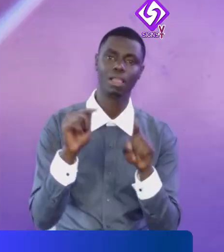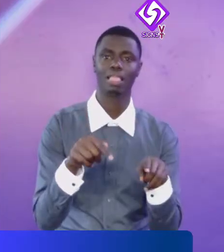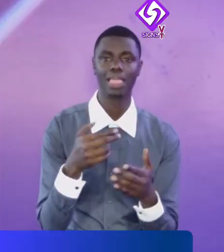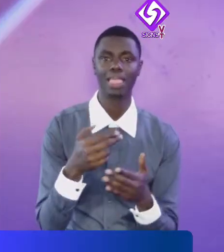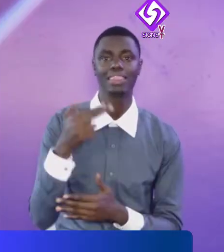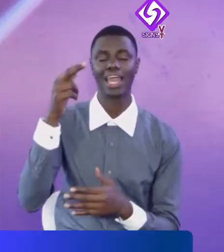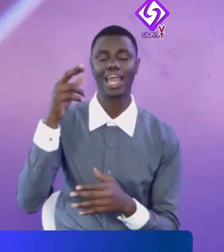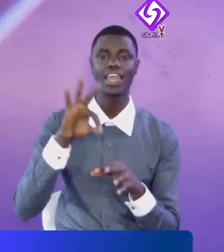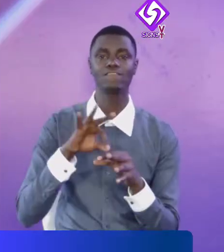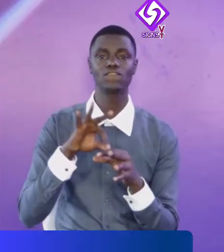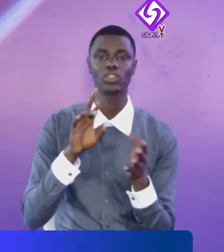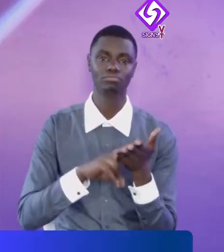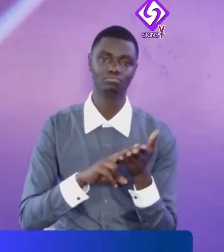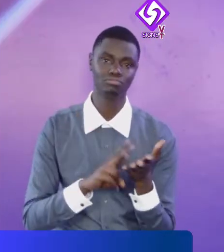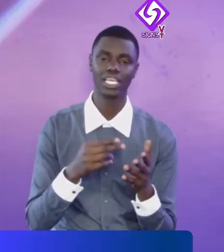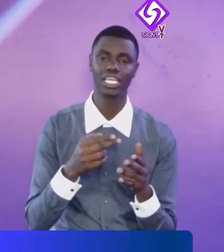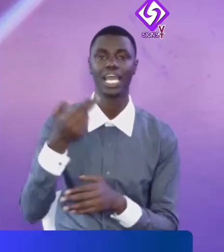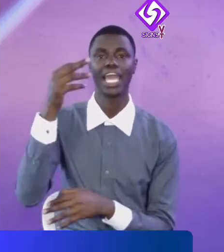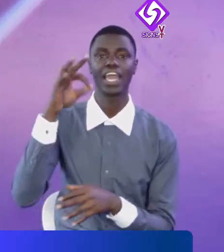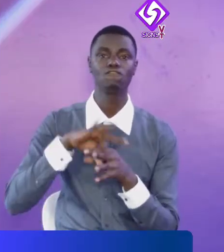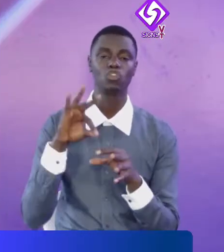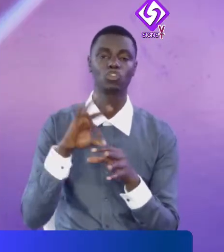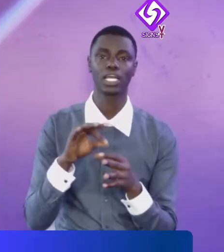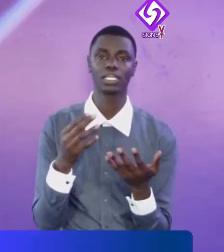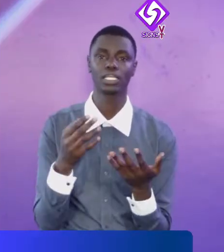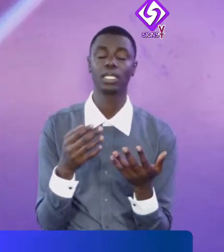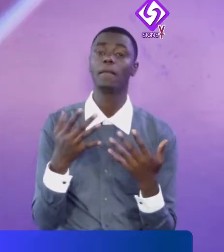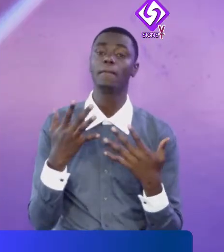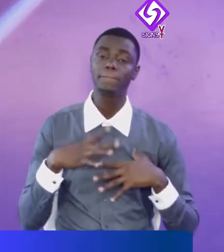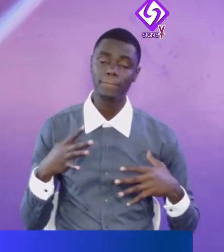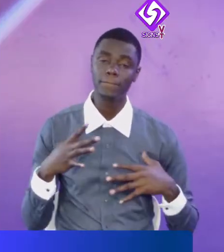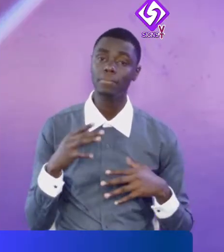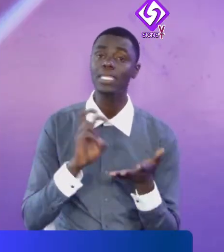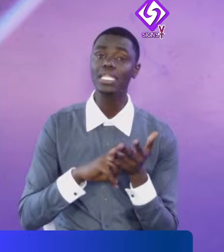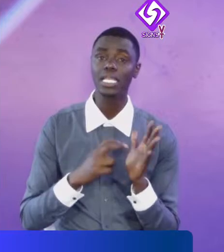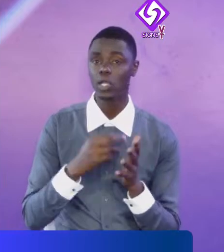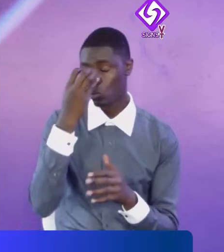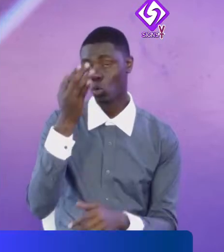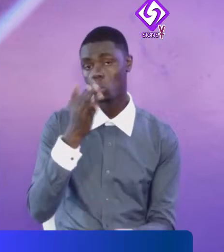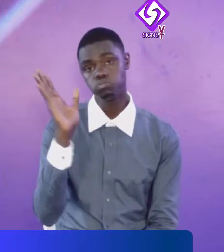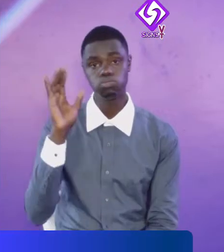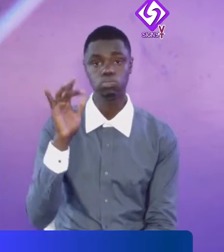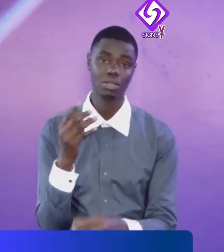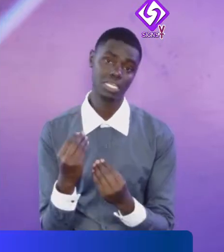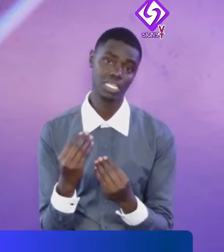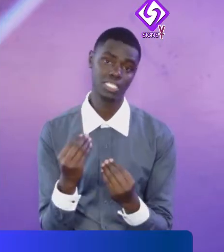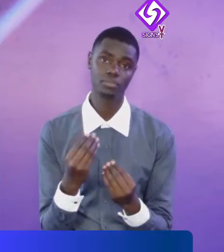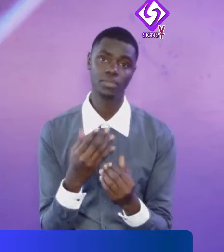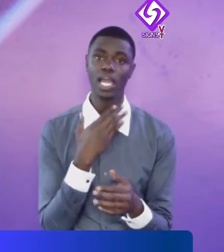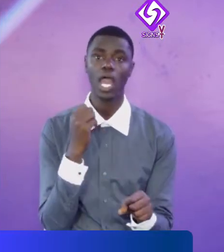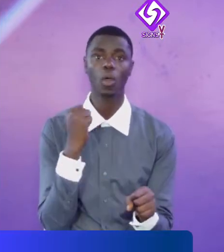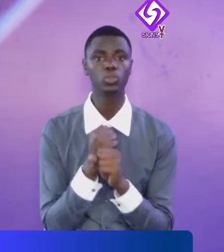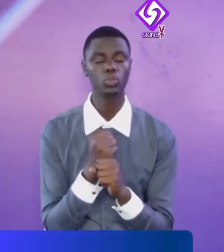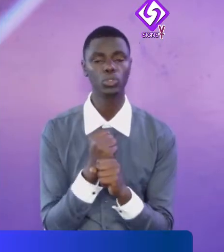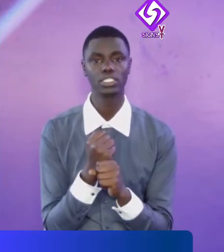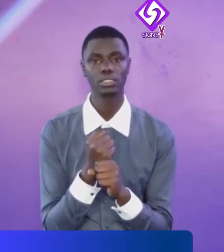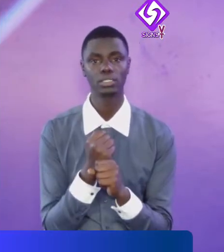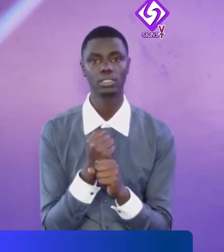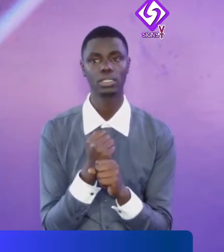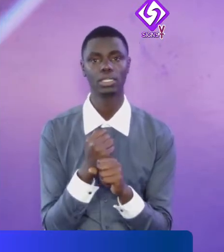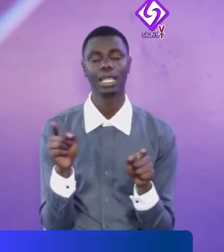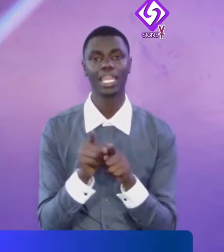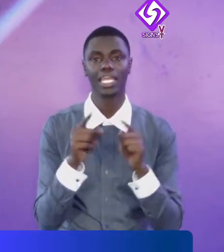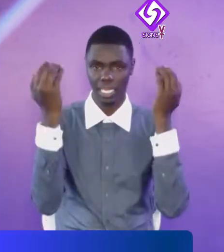voter registration or higher voter turnout means William Ruto will go home easier. I want us to do it in such a way, like I said in Supreme